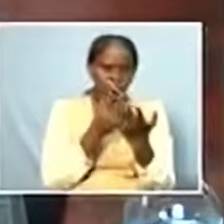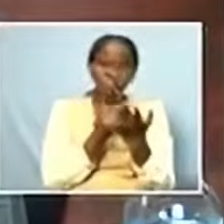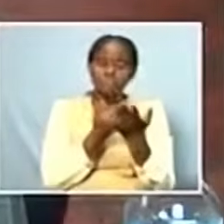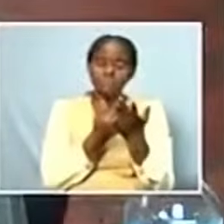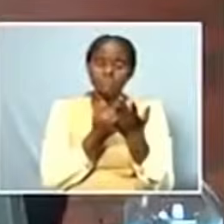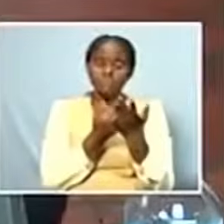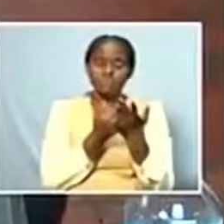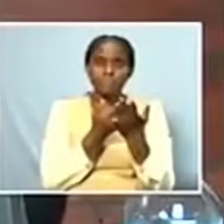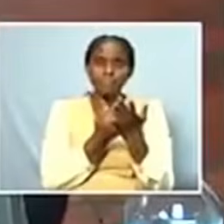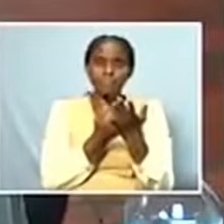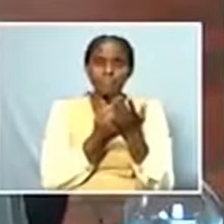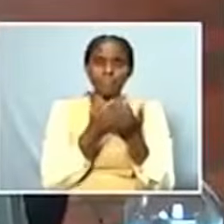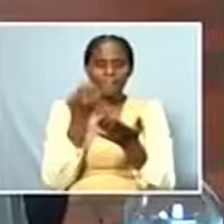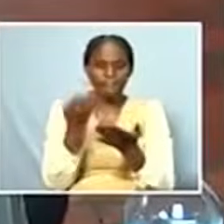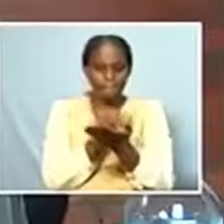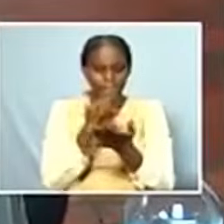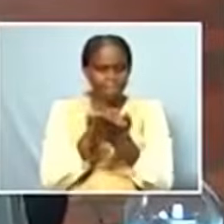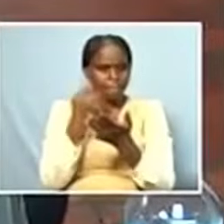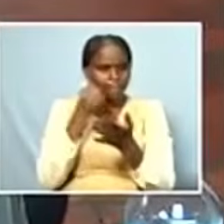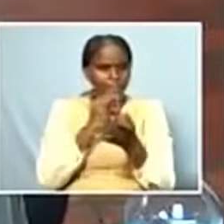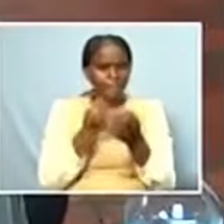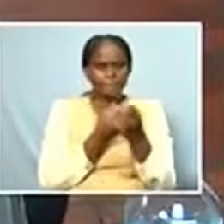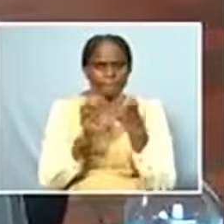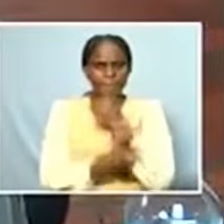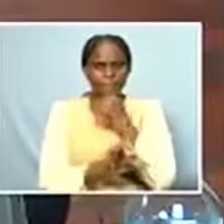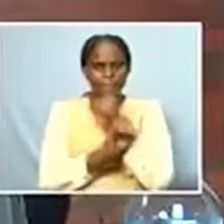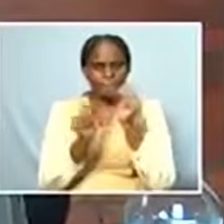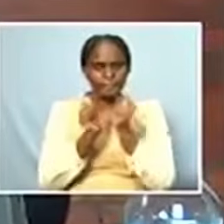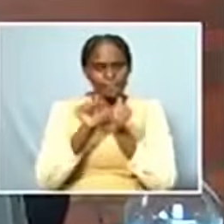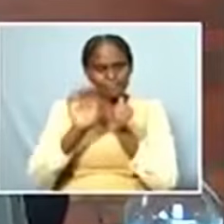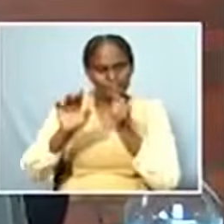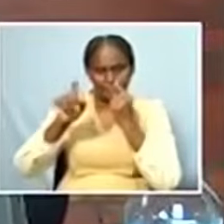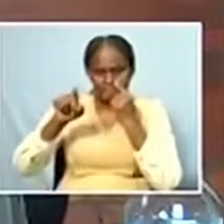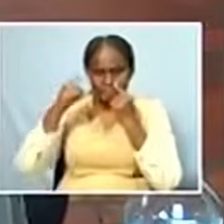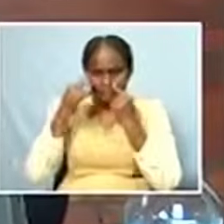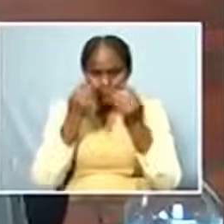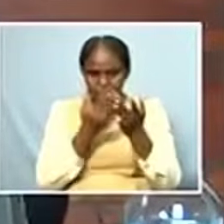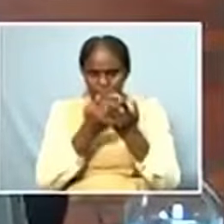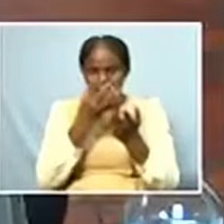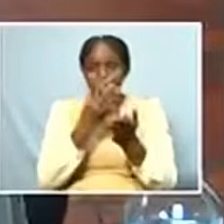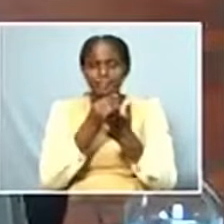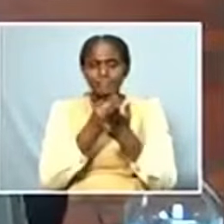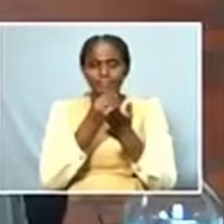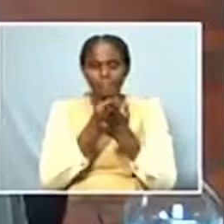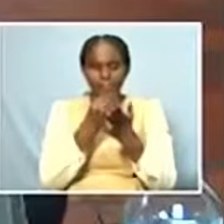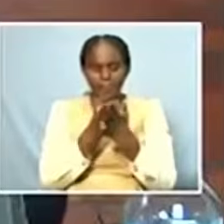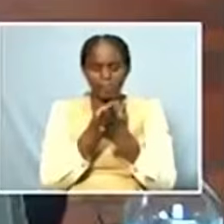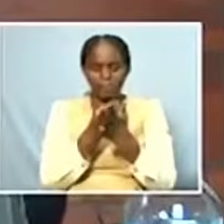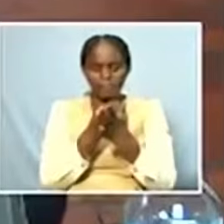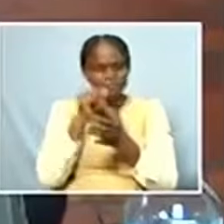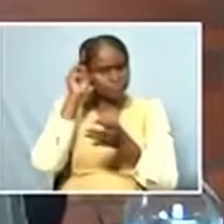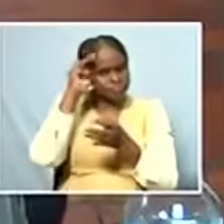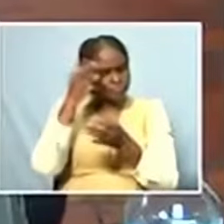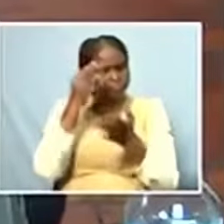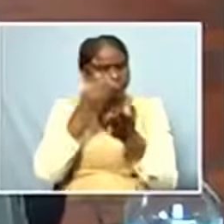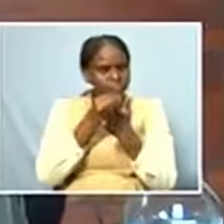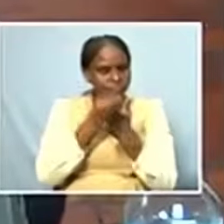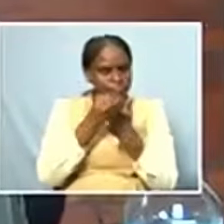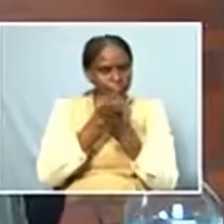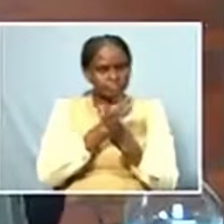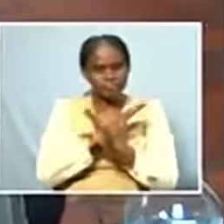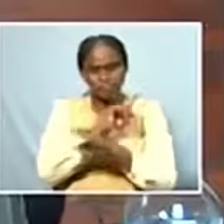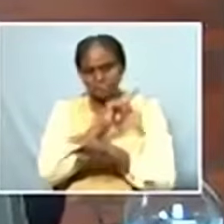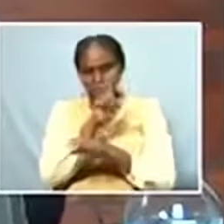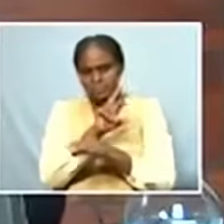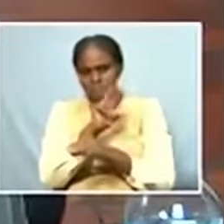the economy of our country and the need for this money, Ministry of Finance, Zambia